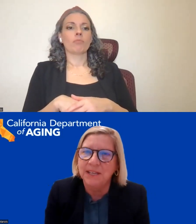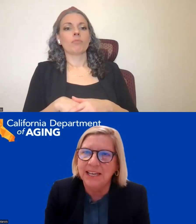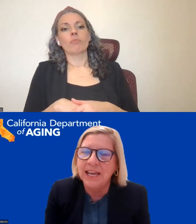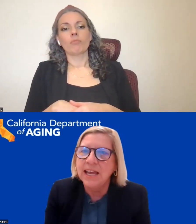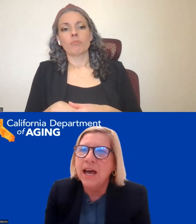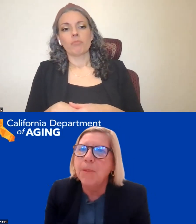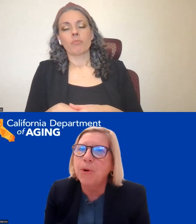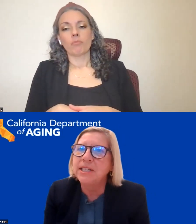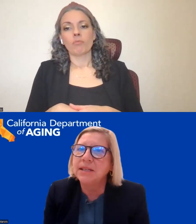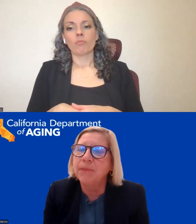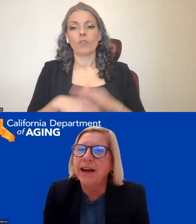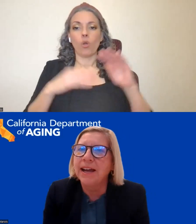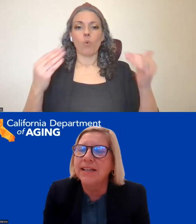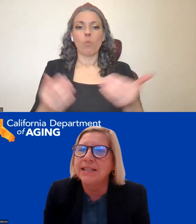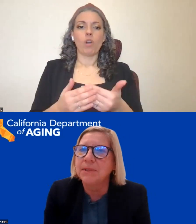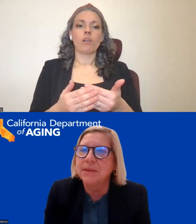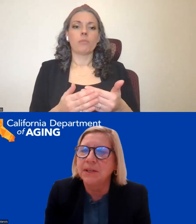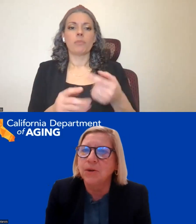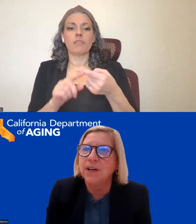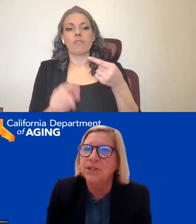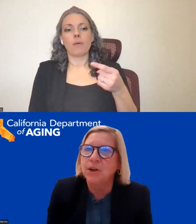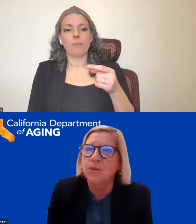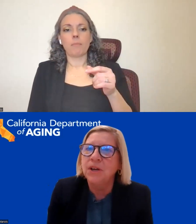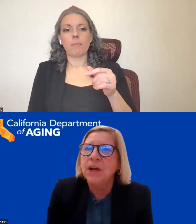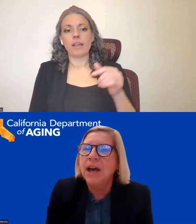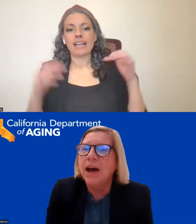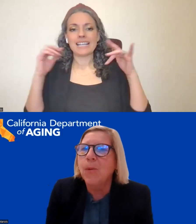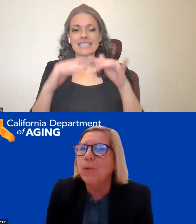Care Committee, appointed by Assembly Speaker